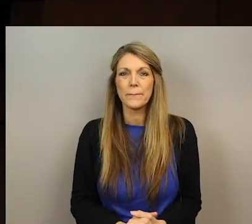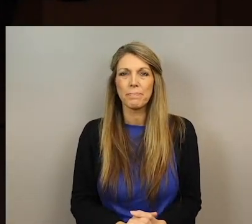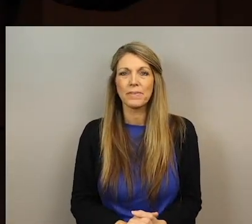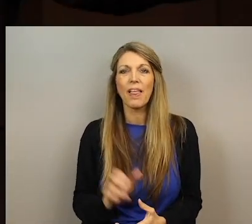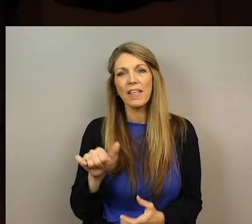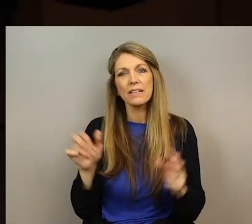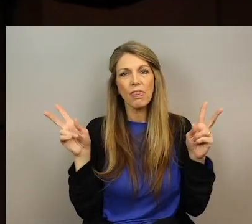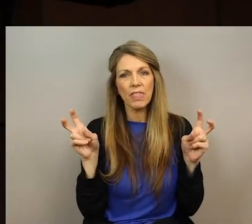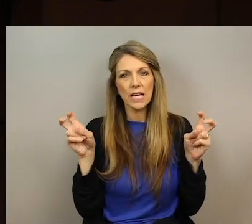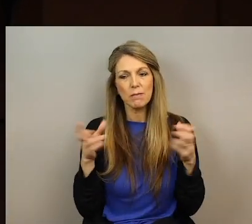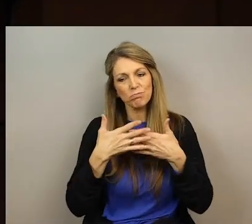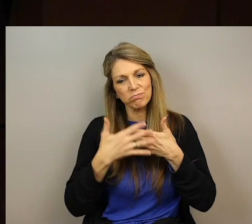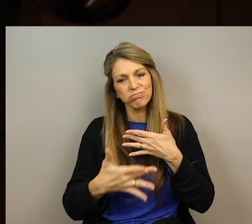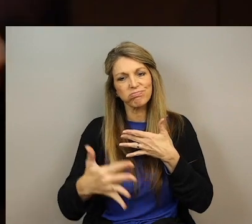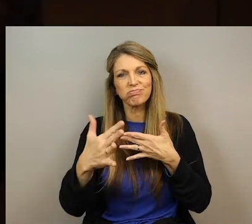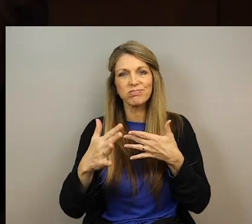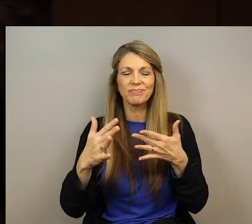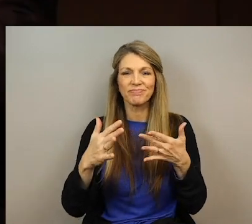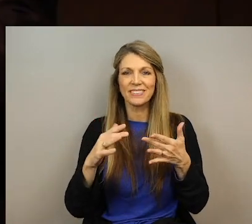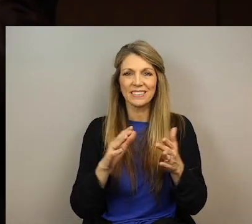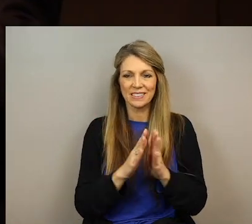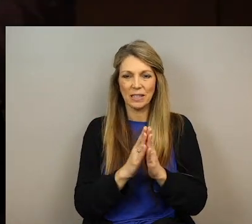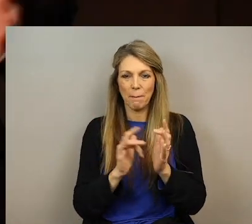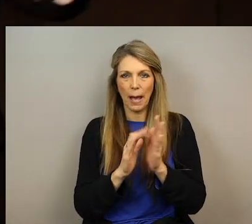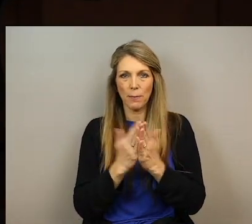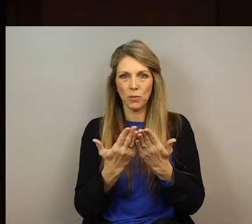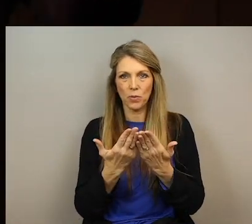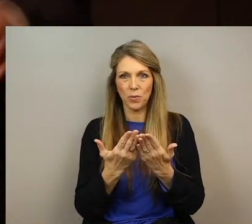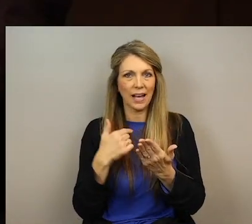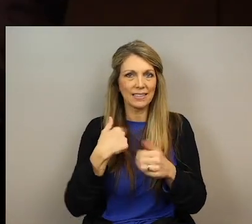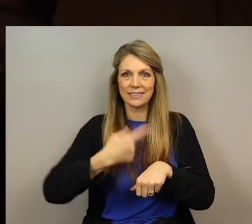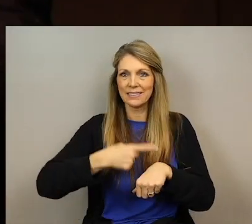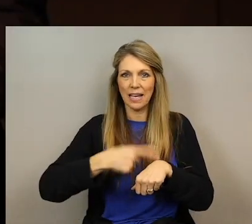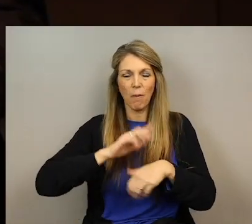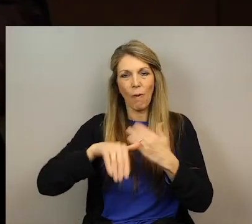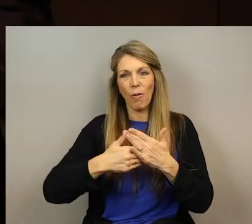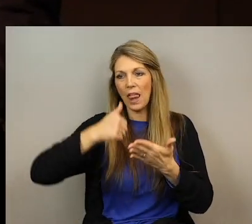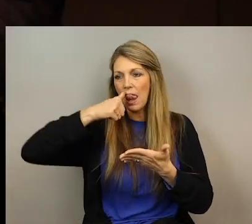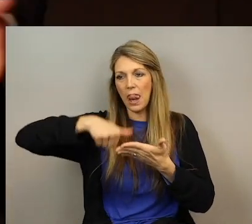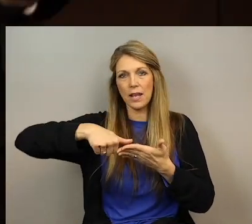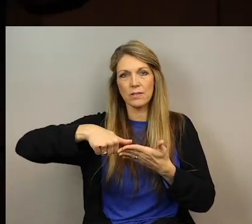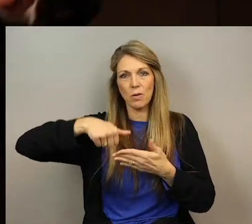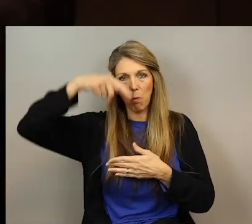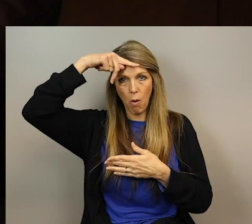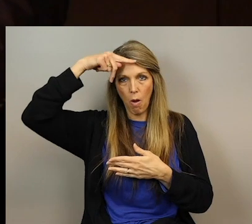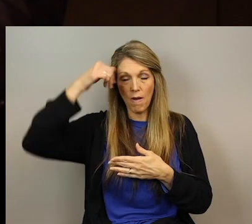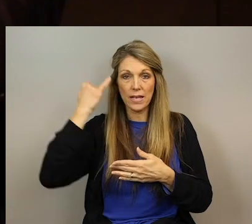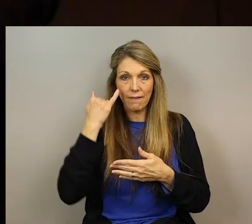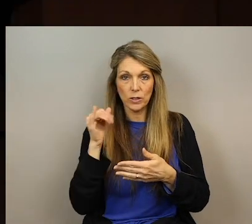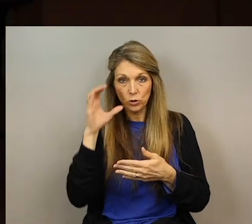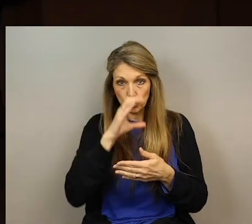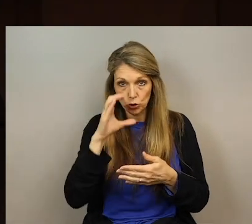a theme that goes throughout the gospel. I don't have enough time here this morning to open up all of the letters of Paul. But if you just did a Google